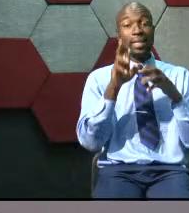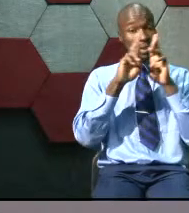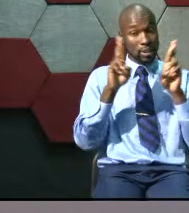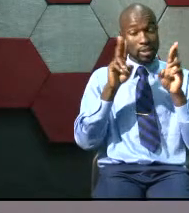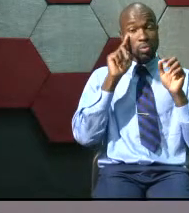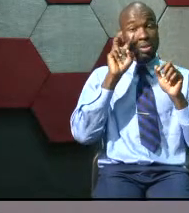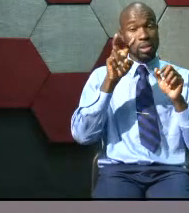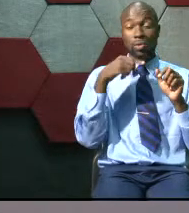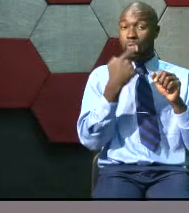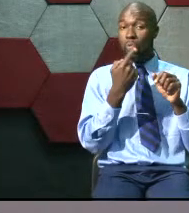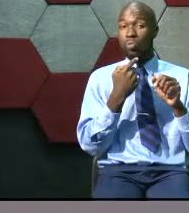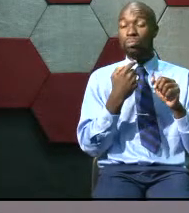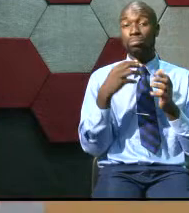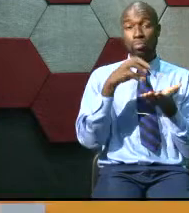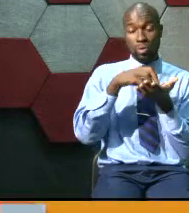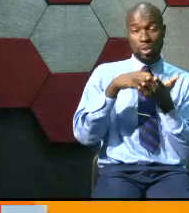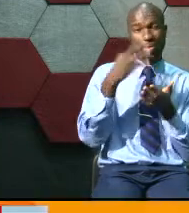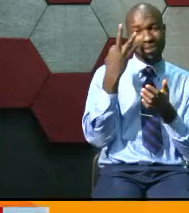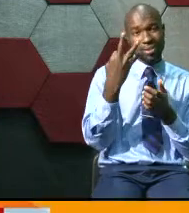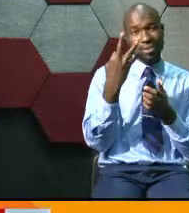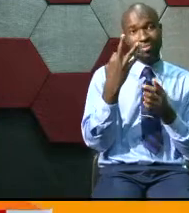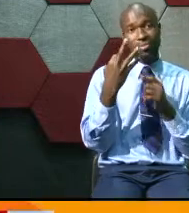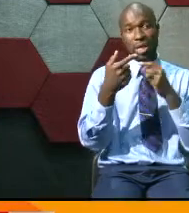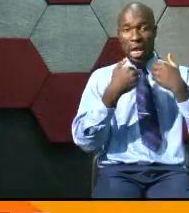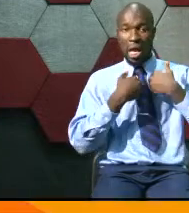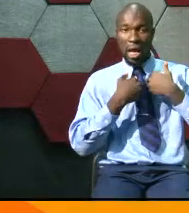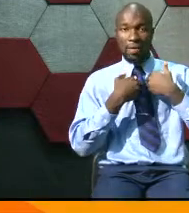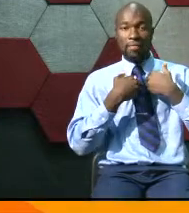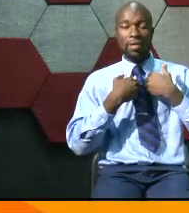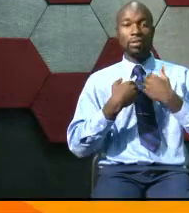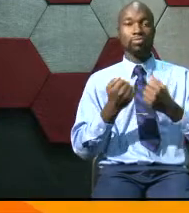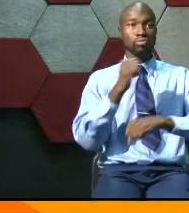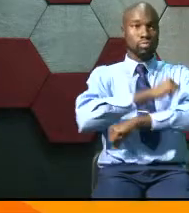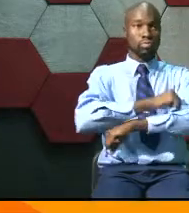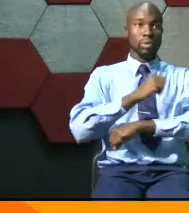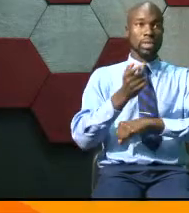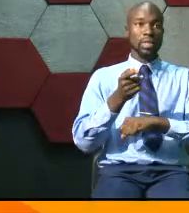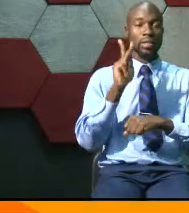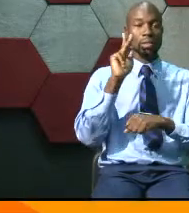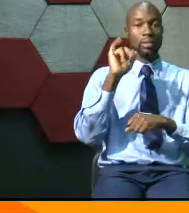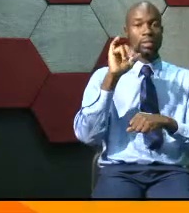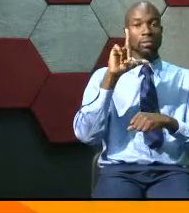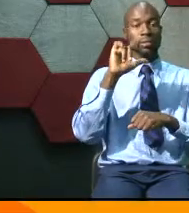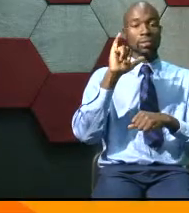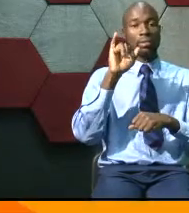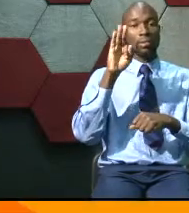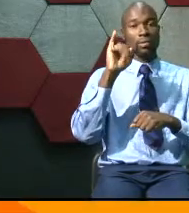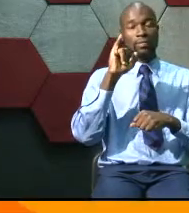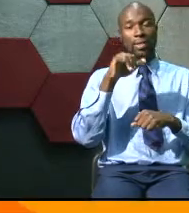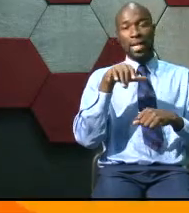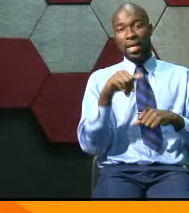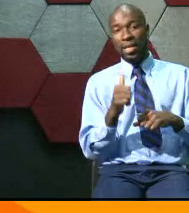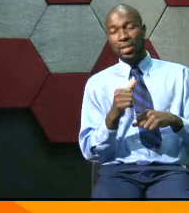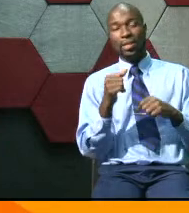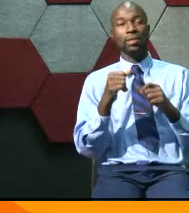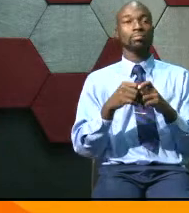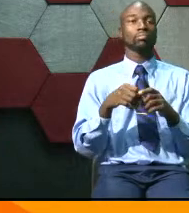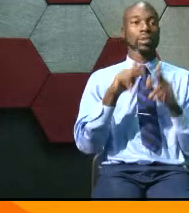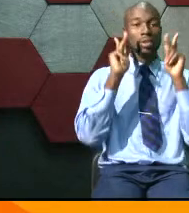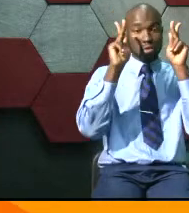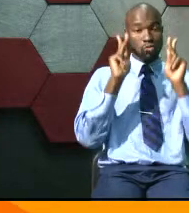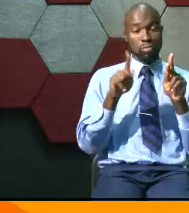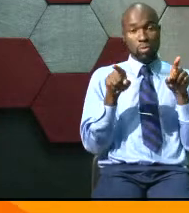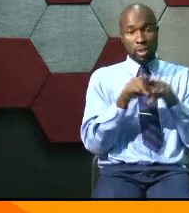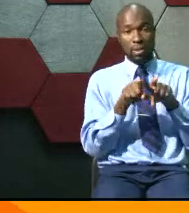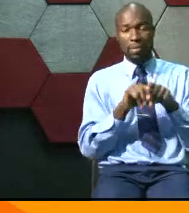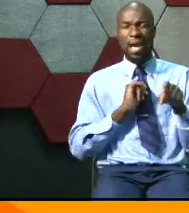least position 3 has been a school in Kilifi, position 2 has been a school in Kisumu. So I'm really excited and